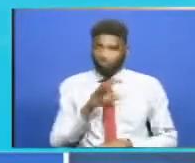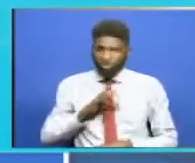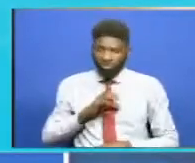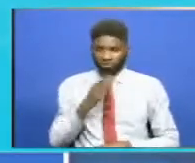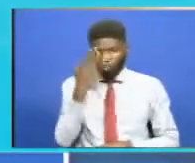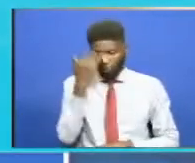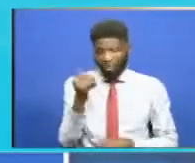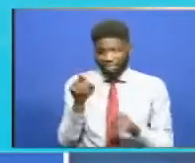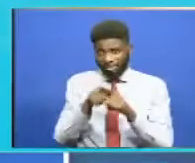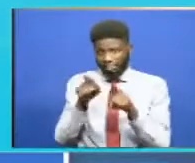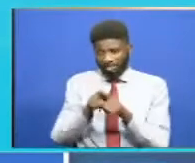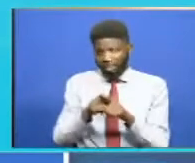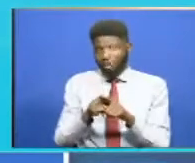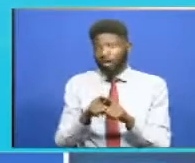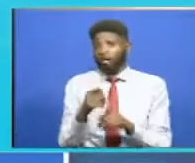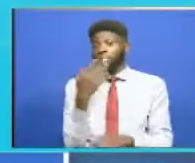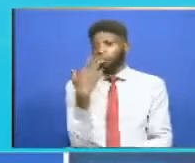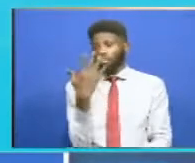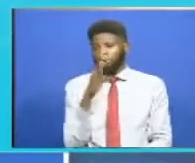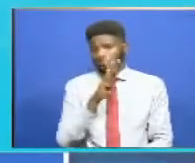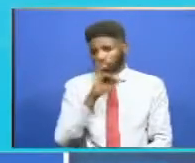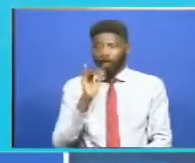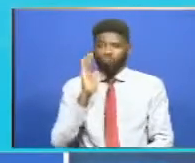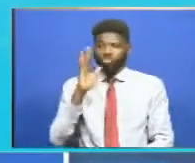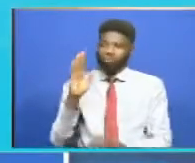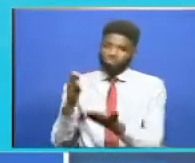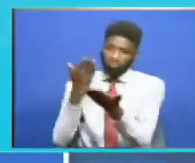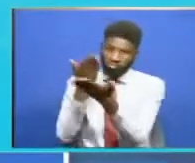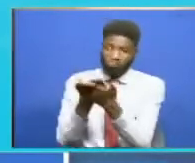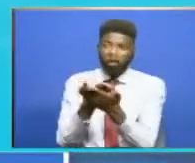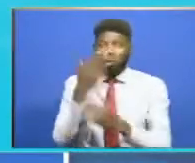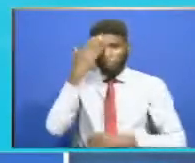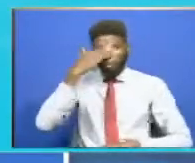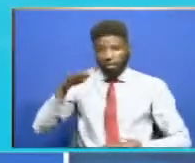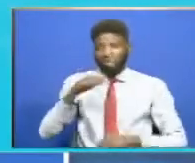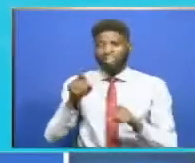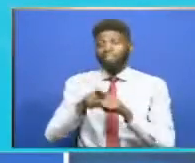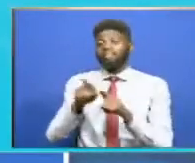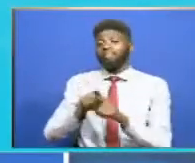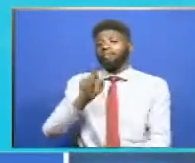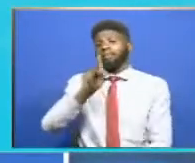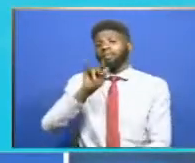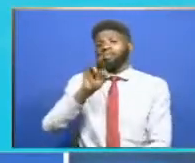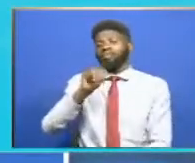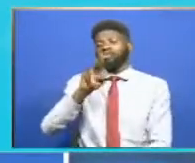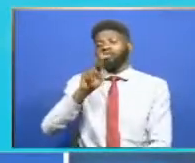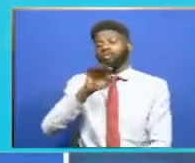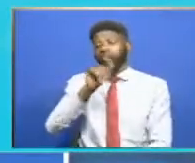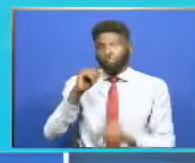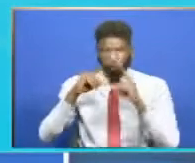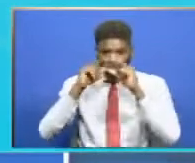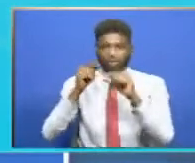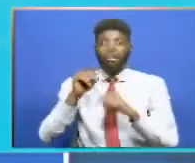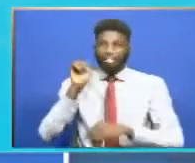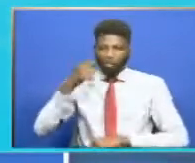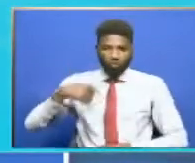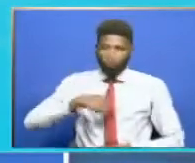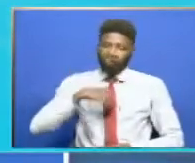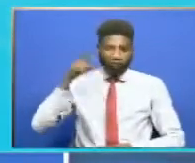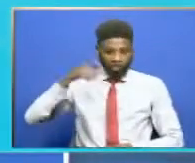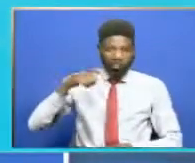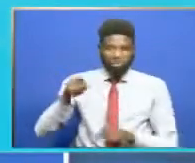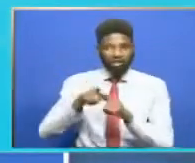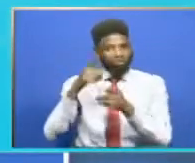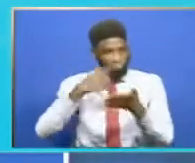end up in Parliament. And we've seen Amos Kimunya, of course, talking about, yes, we need to be passing, and of course his counterpart at the